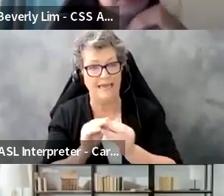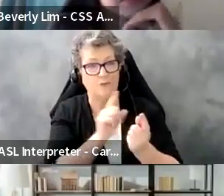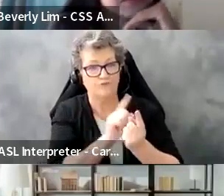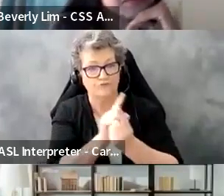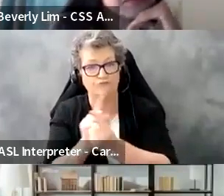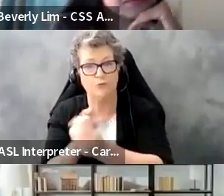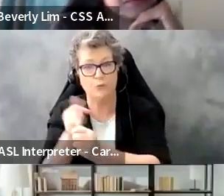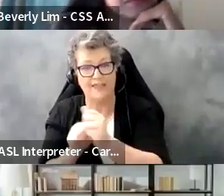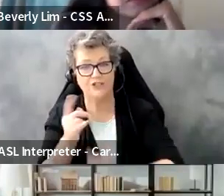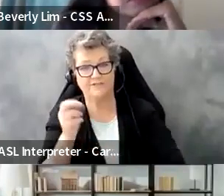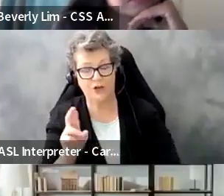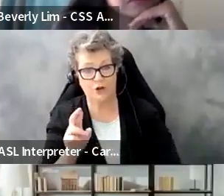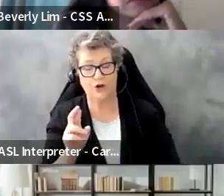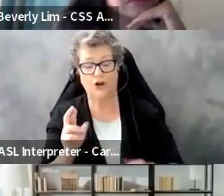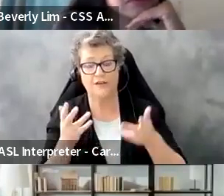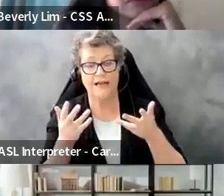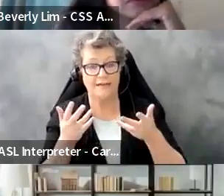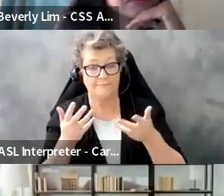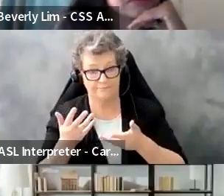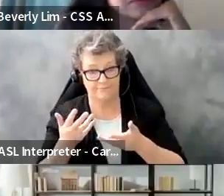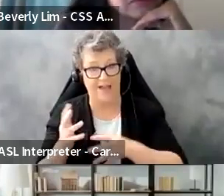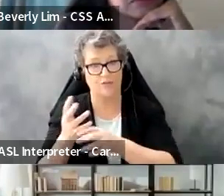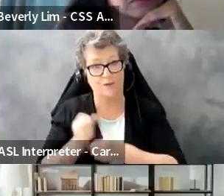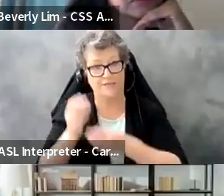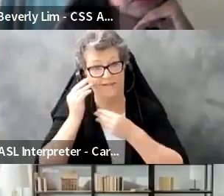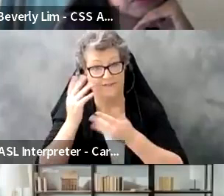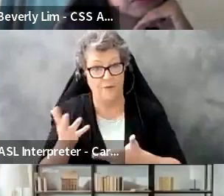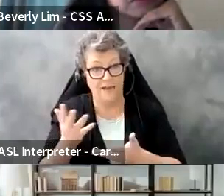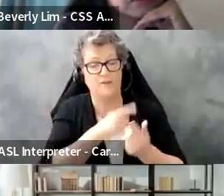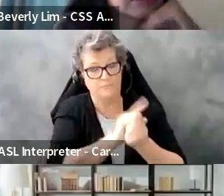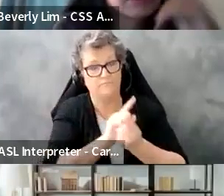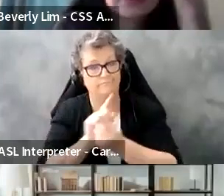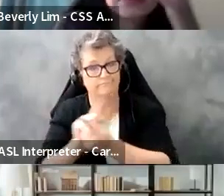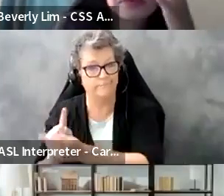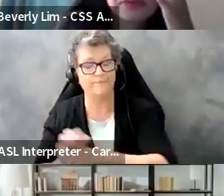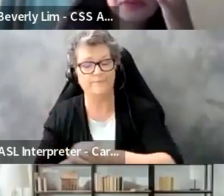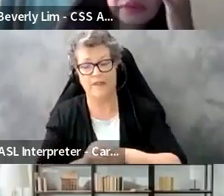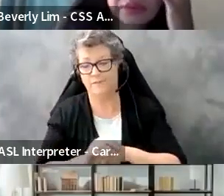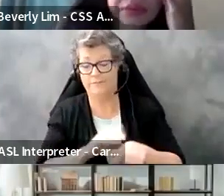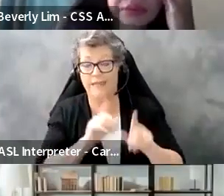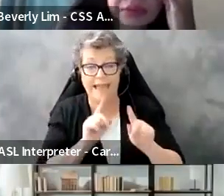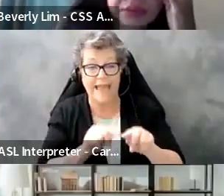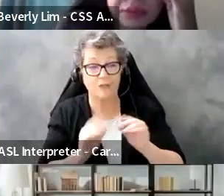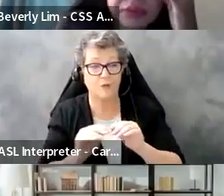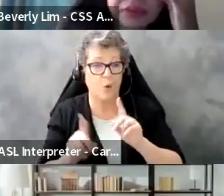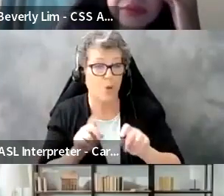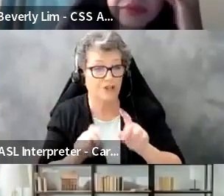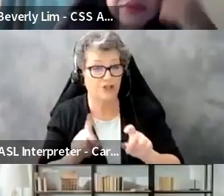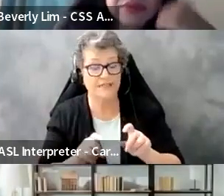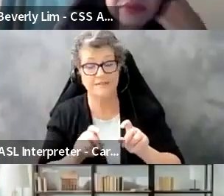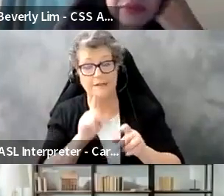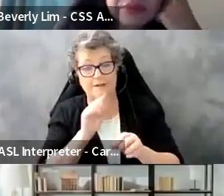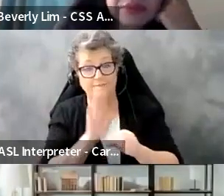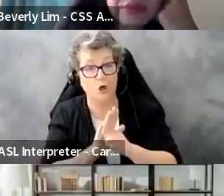each vendor. After the information has been received, they can answer additional questions,